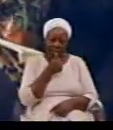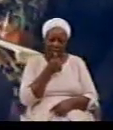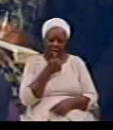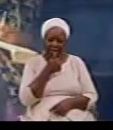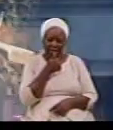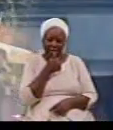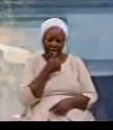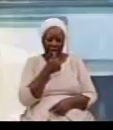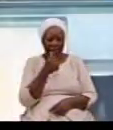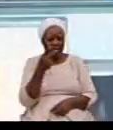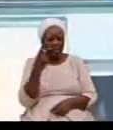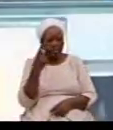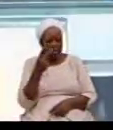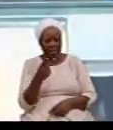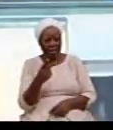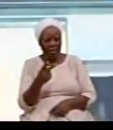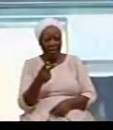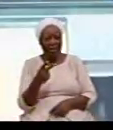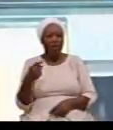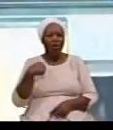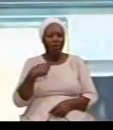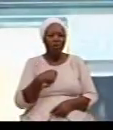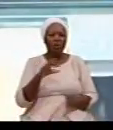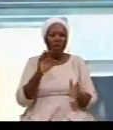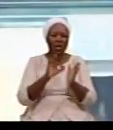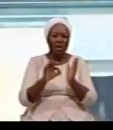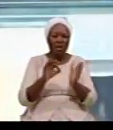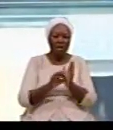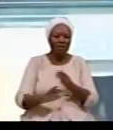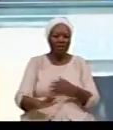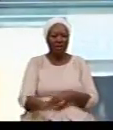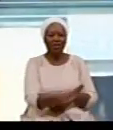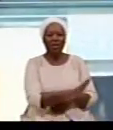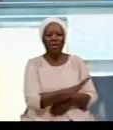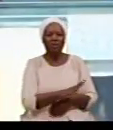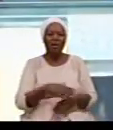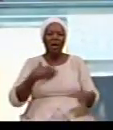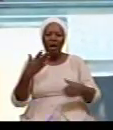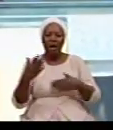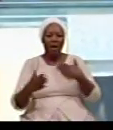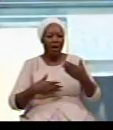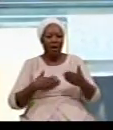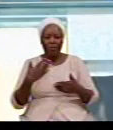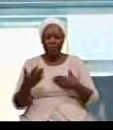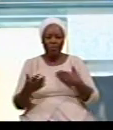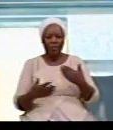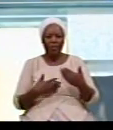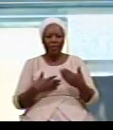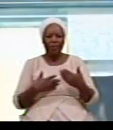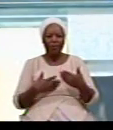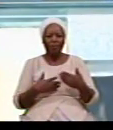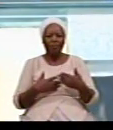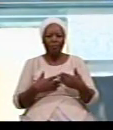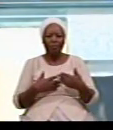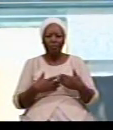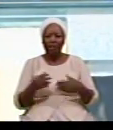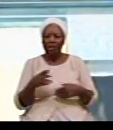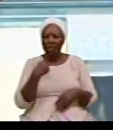Behold, we count them happy. He tells us,